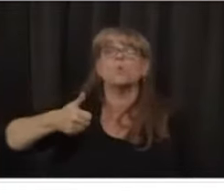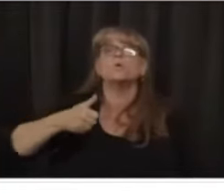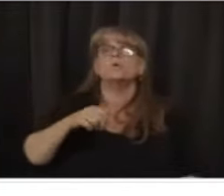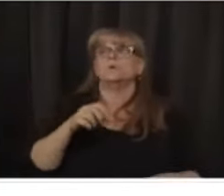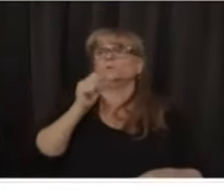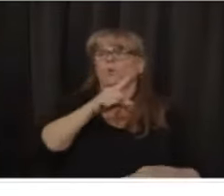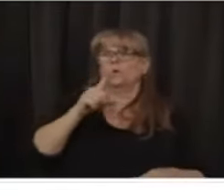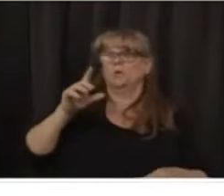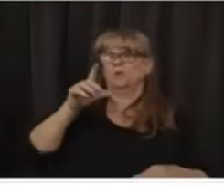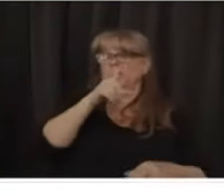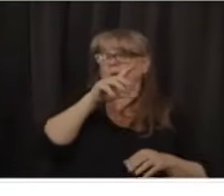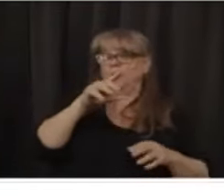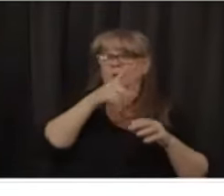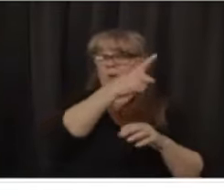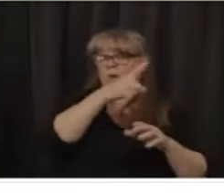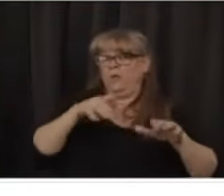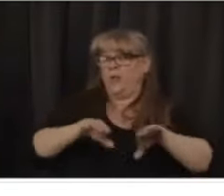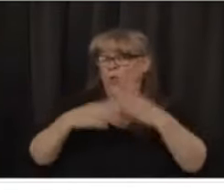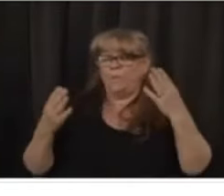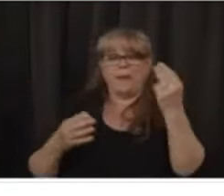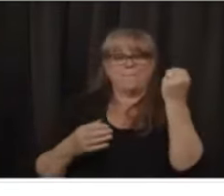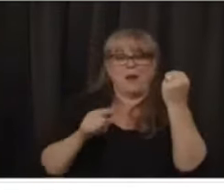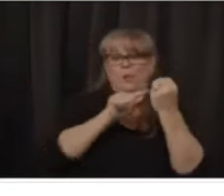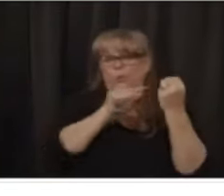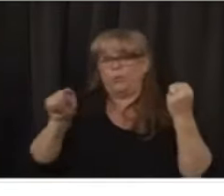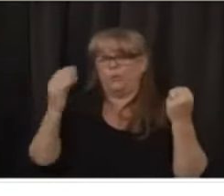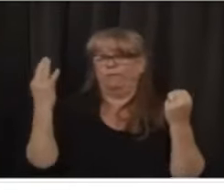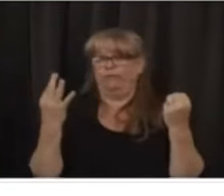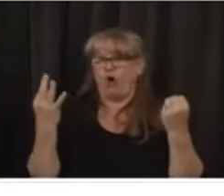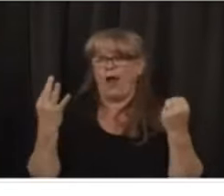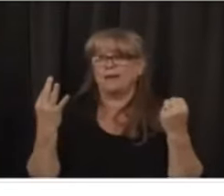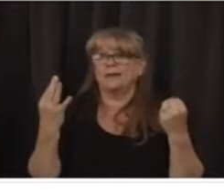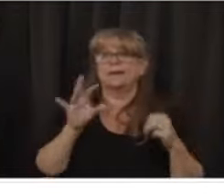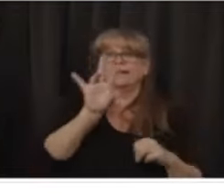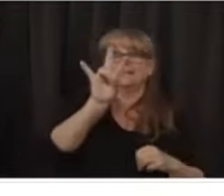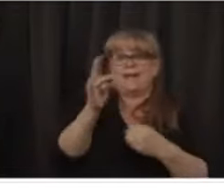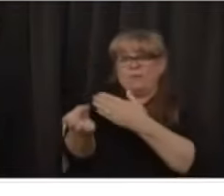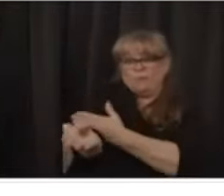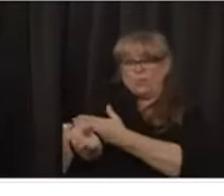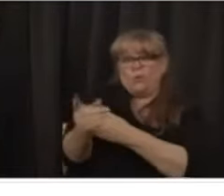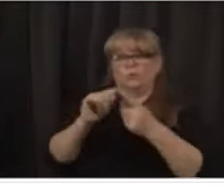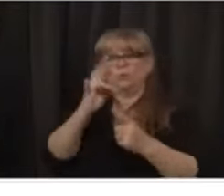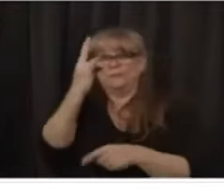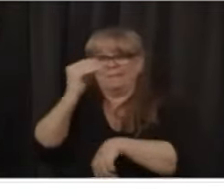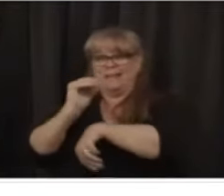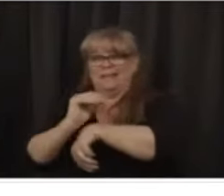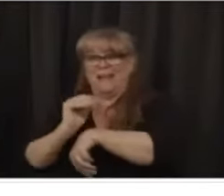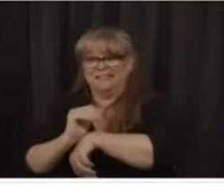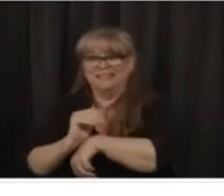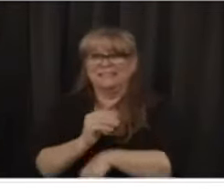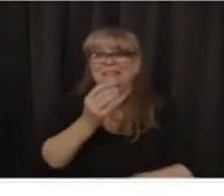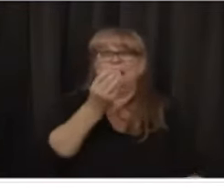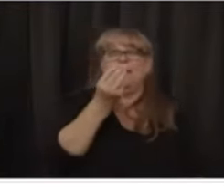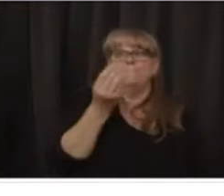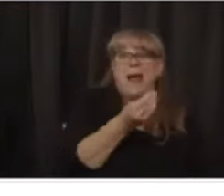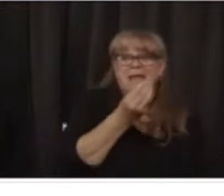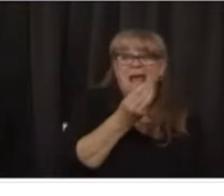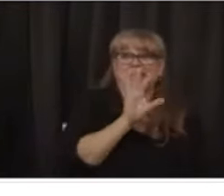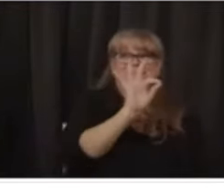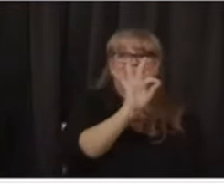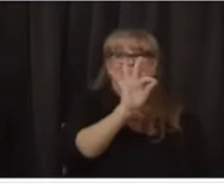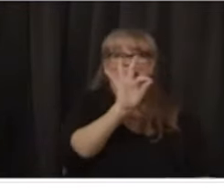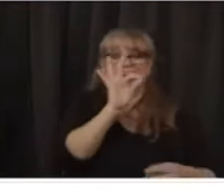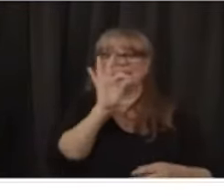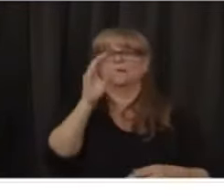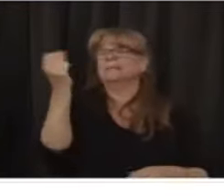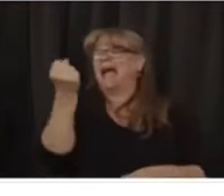through Friday, 7 a.m. to 7 p.m., and Saturday, 9 a.m. to 4 p.m. So, thousands of